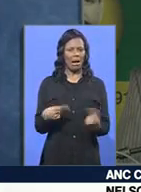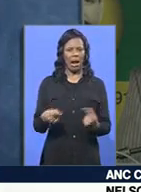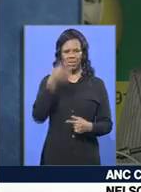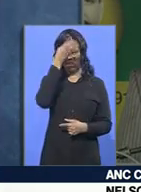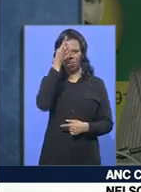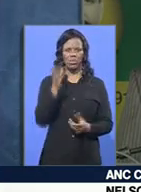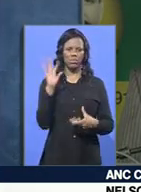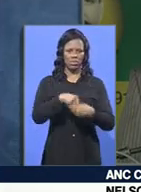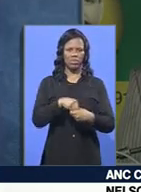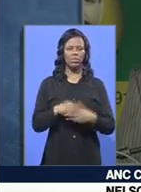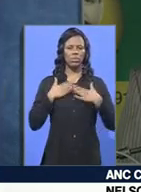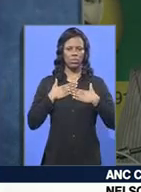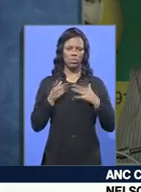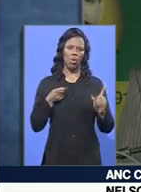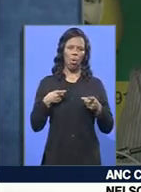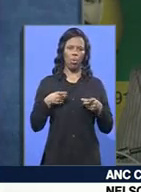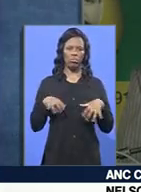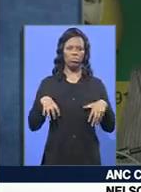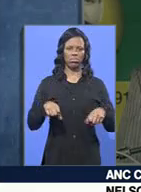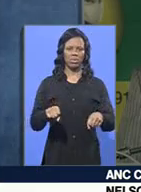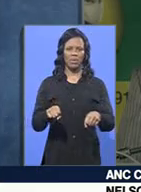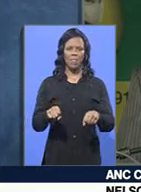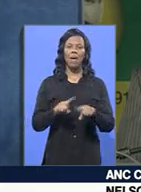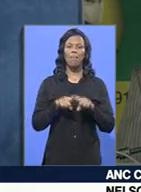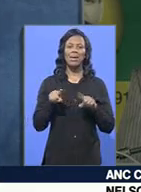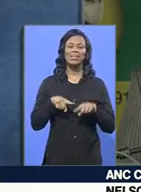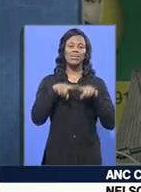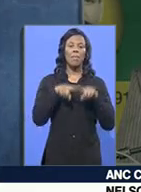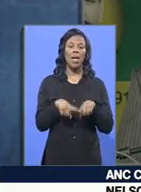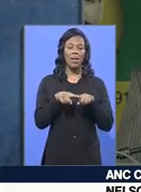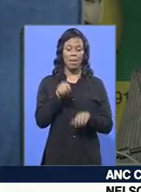authority unless it was based on the will of the people.